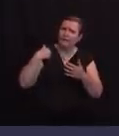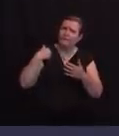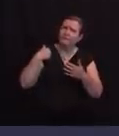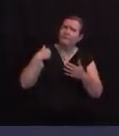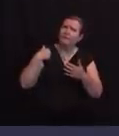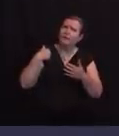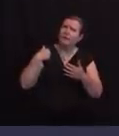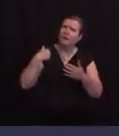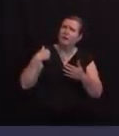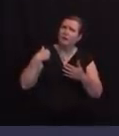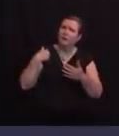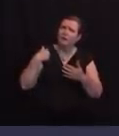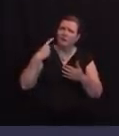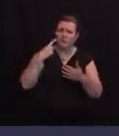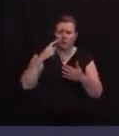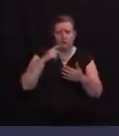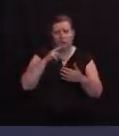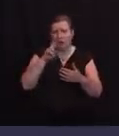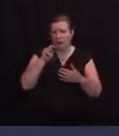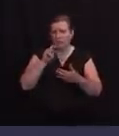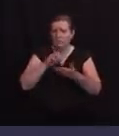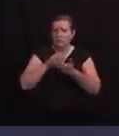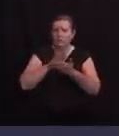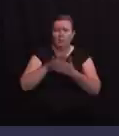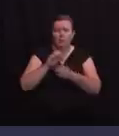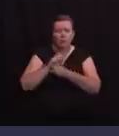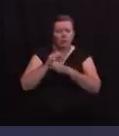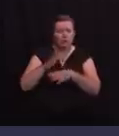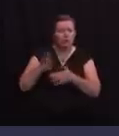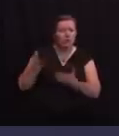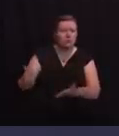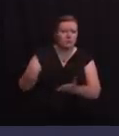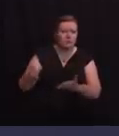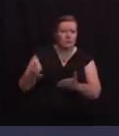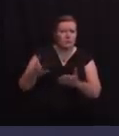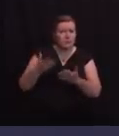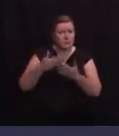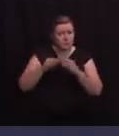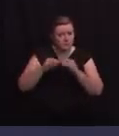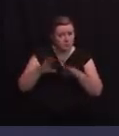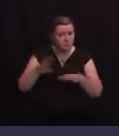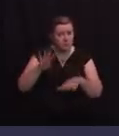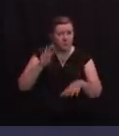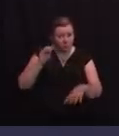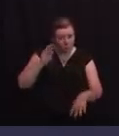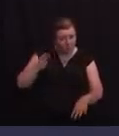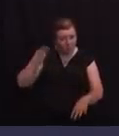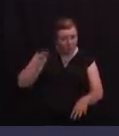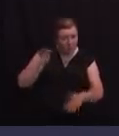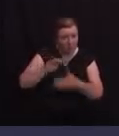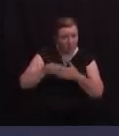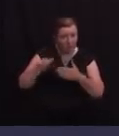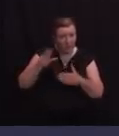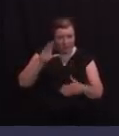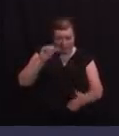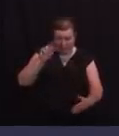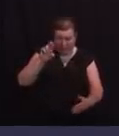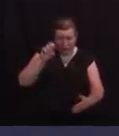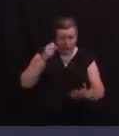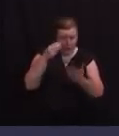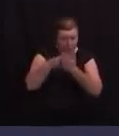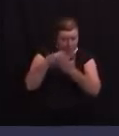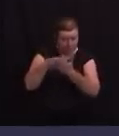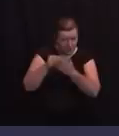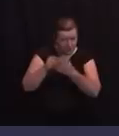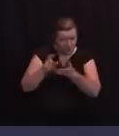payments for undocumented workers. Have you begun to distribute that $40 million in CARES money for excluded workers? And then finally, what is your response